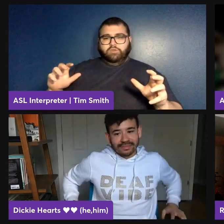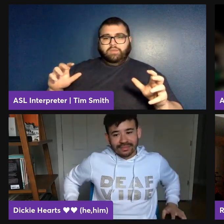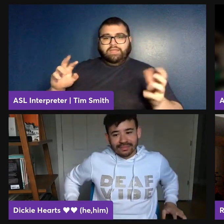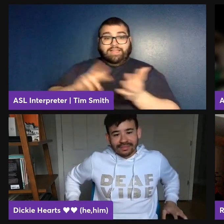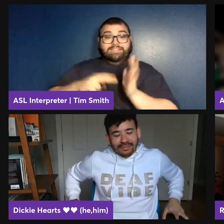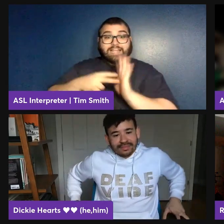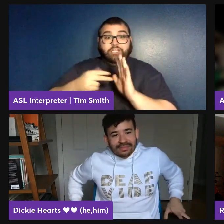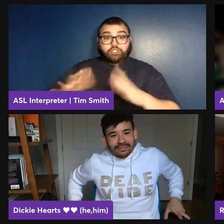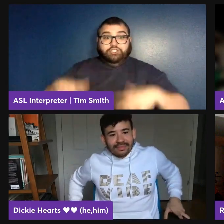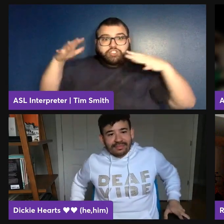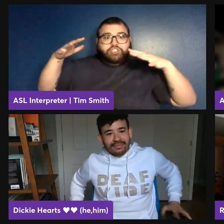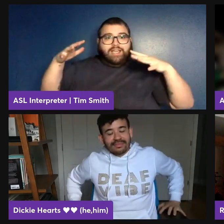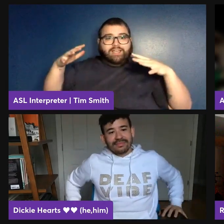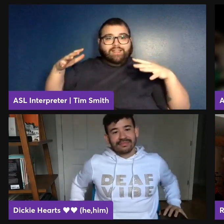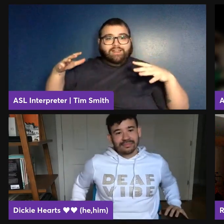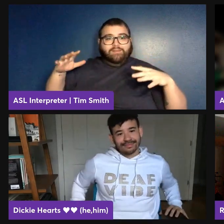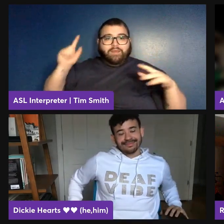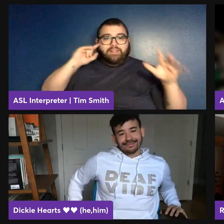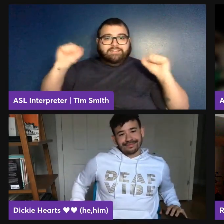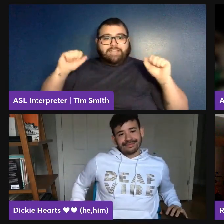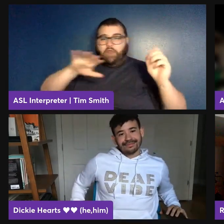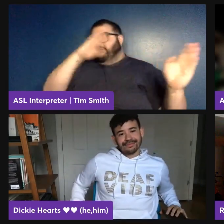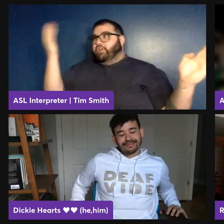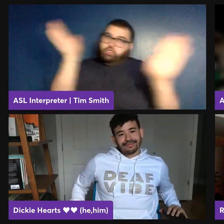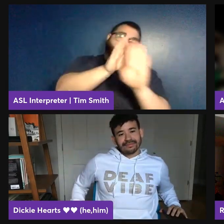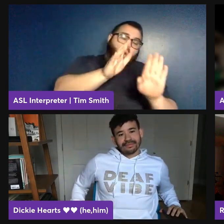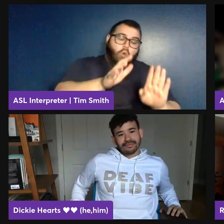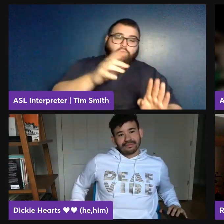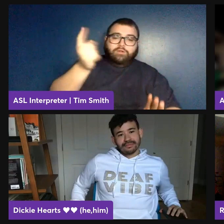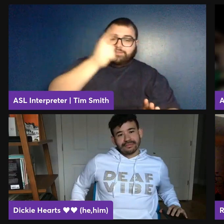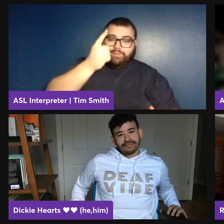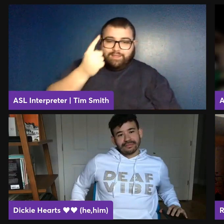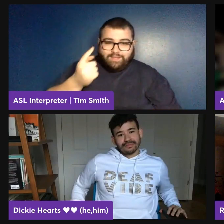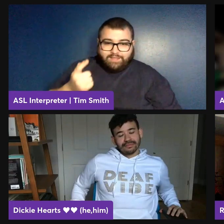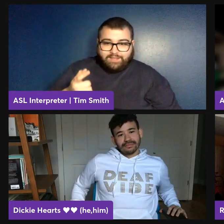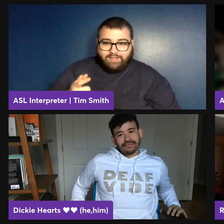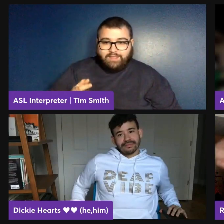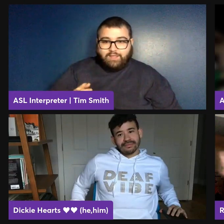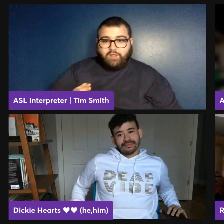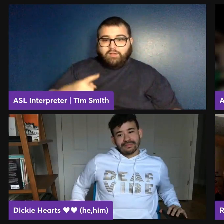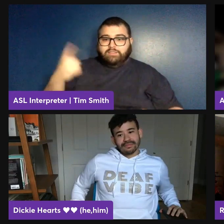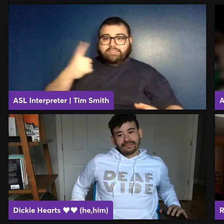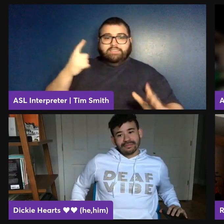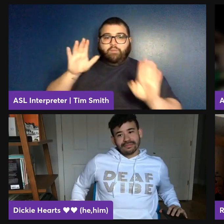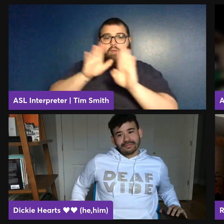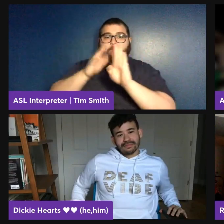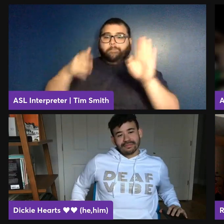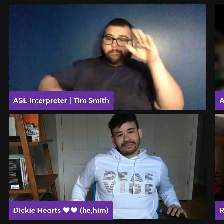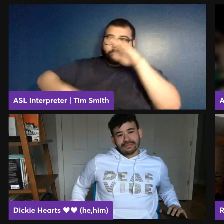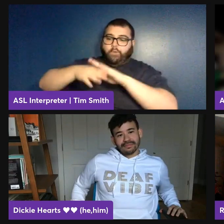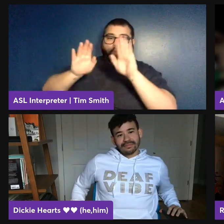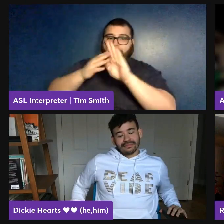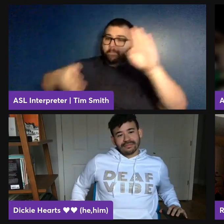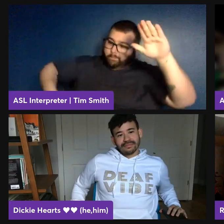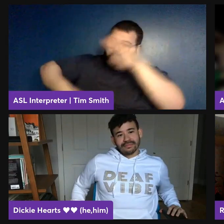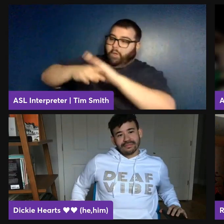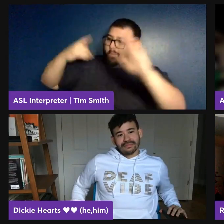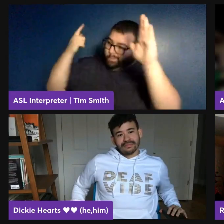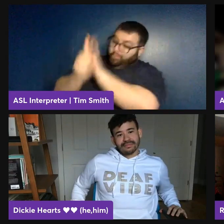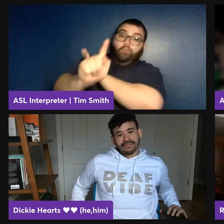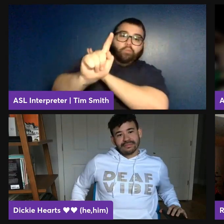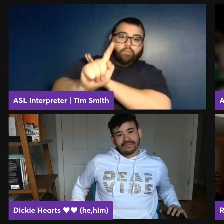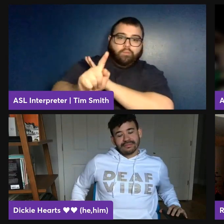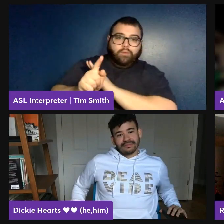intentionally shaken by the sound of a door thing, or the sound of somebody barging in because of how scary that is.